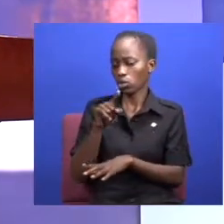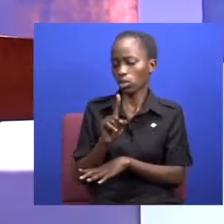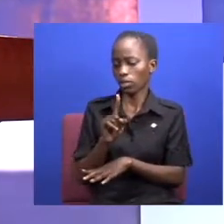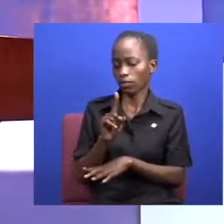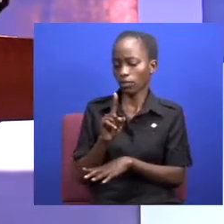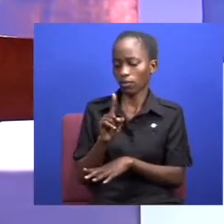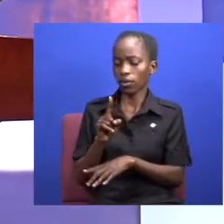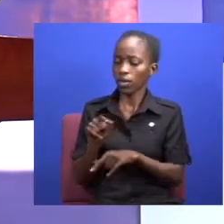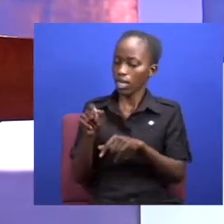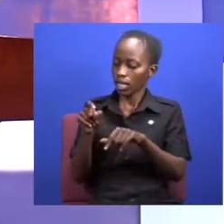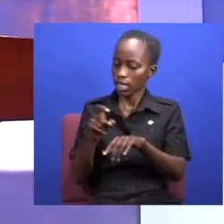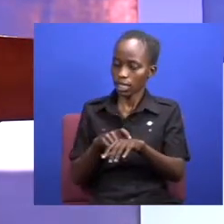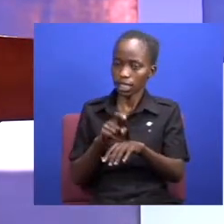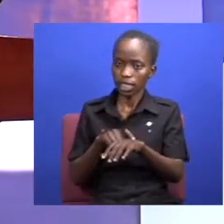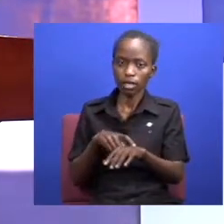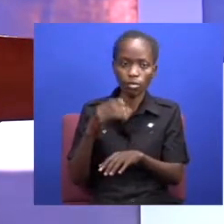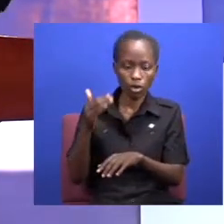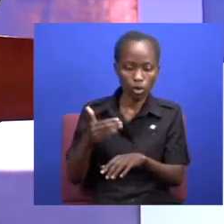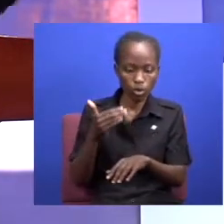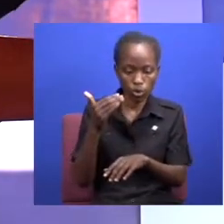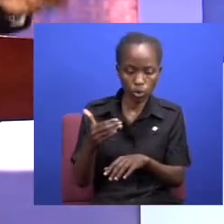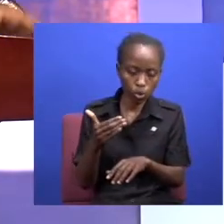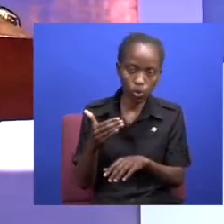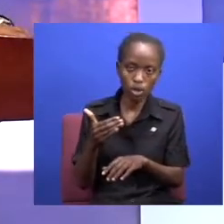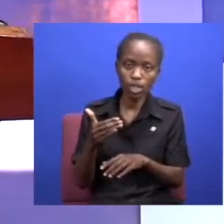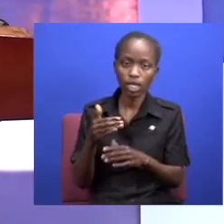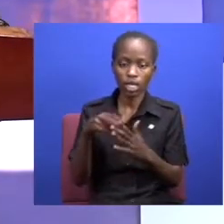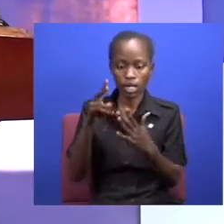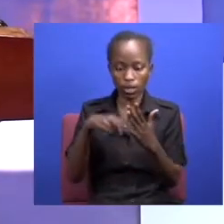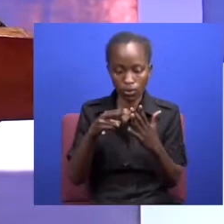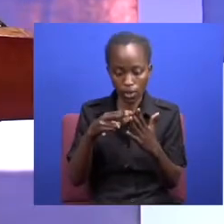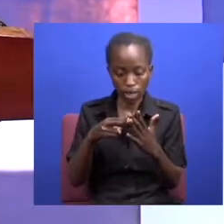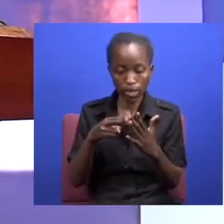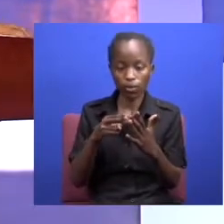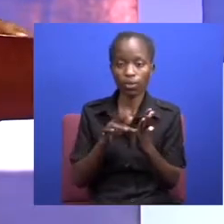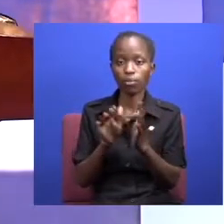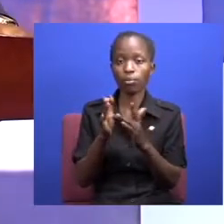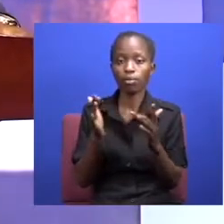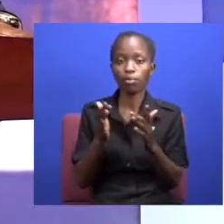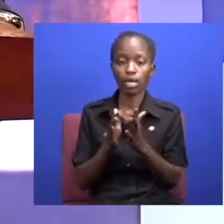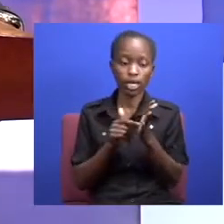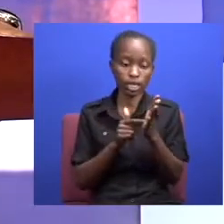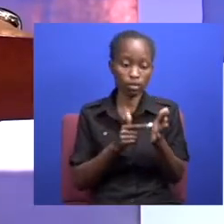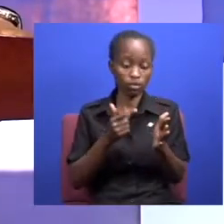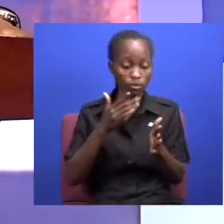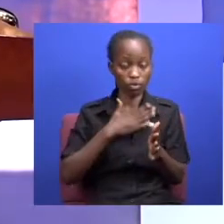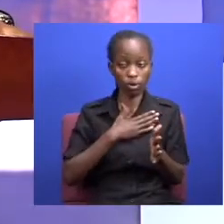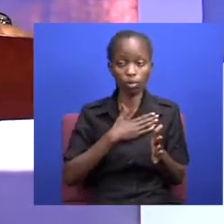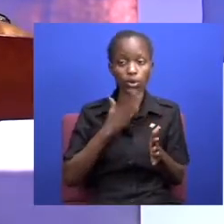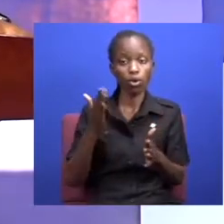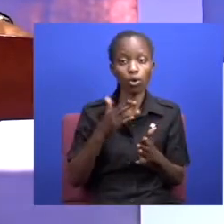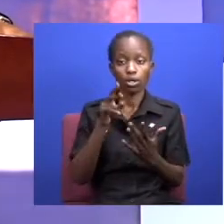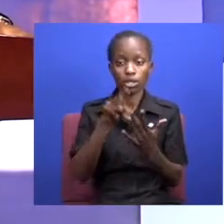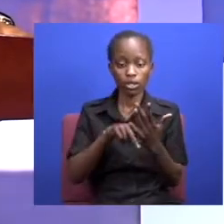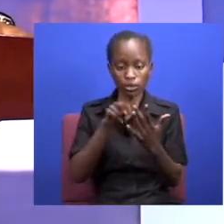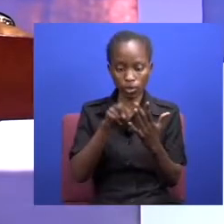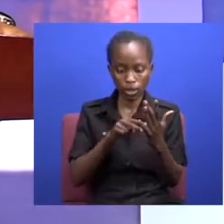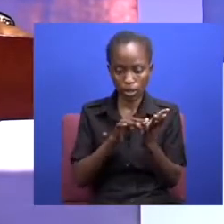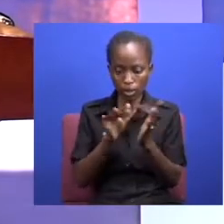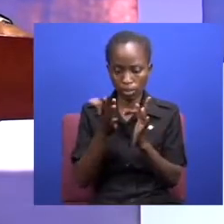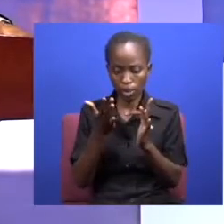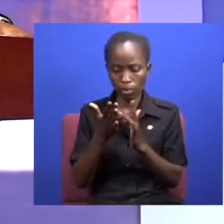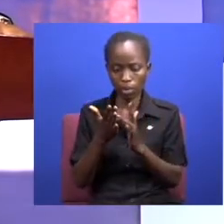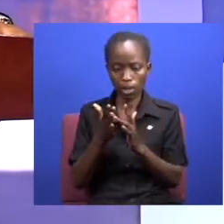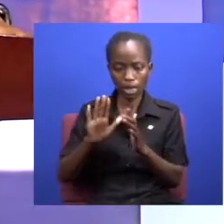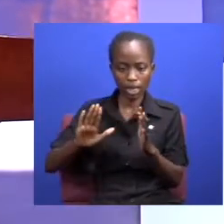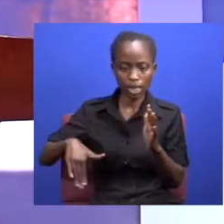at this time, I'll set aside time to read the Bible. Like for instance, for me, most of the time, I'll read the Bible late at